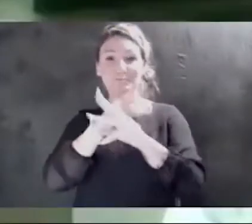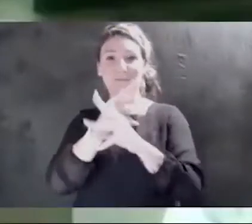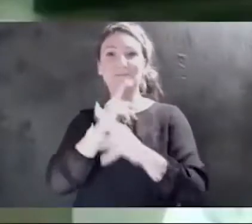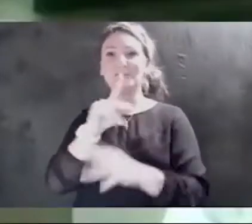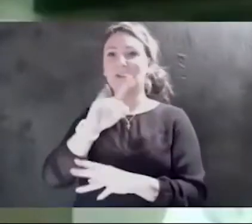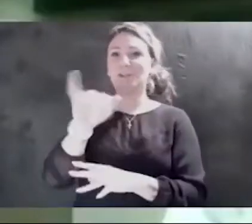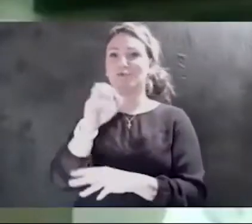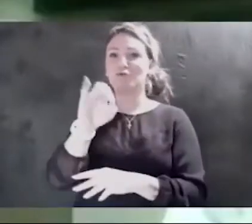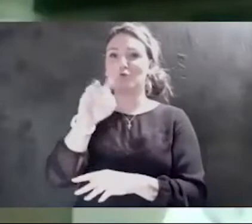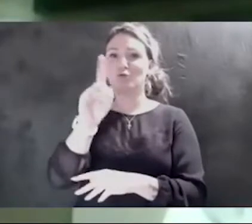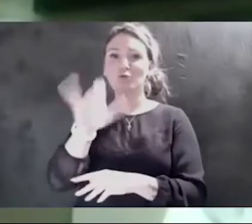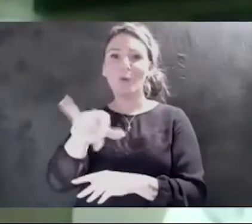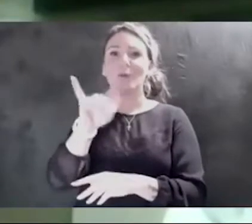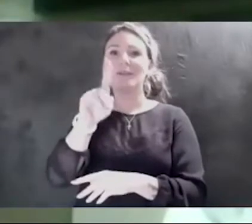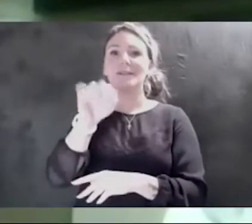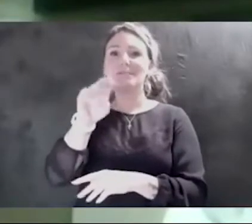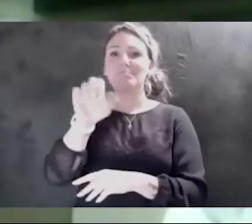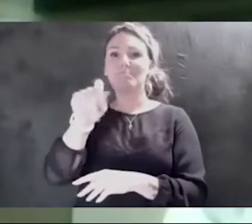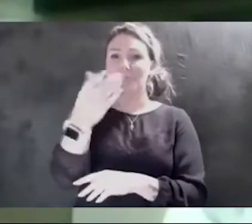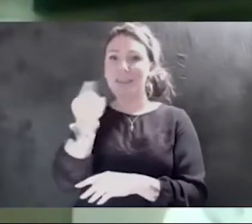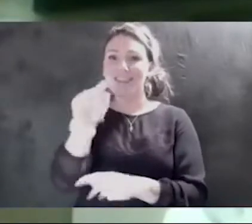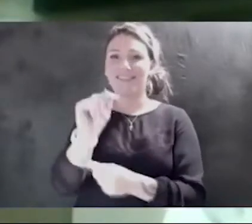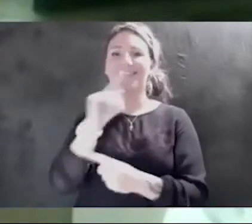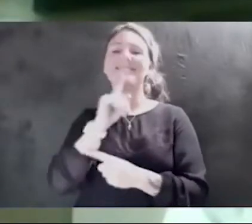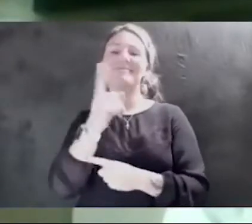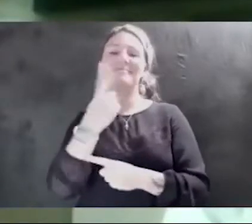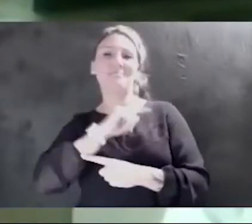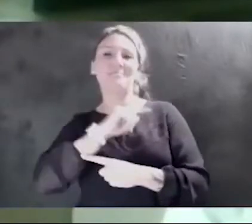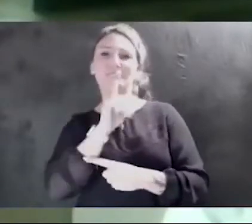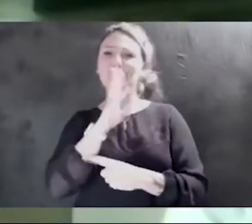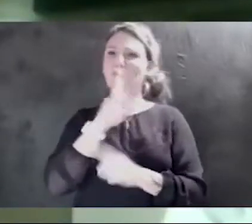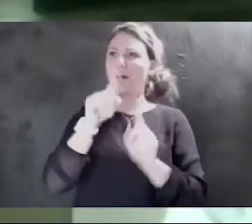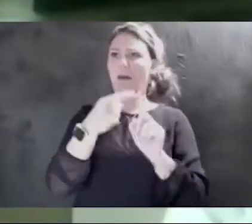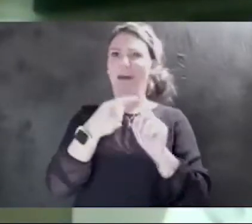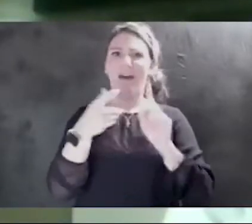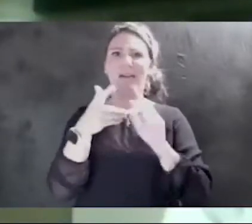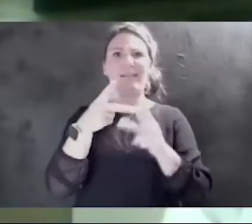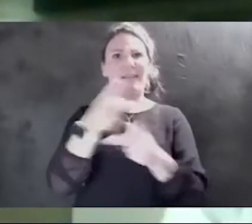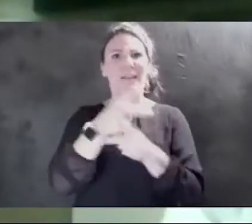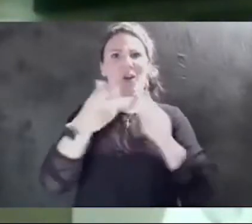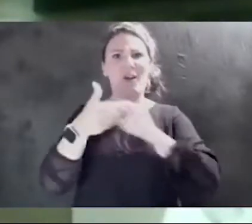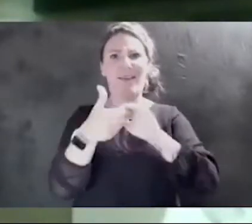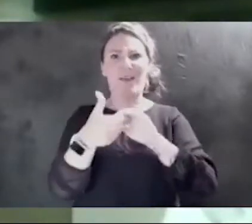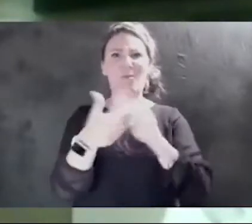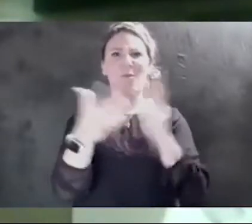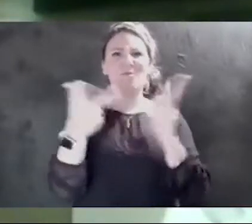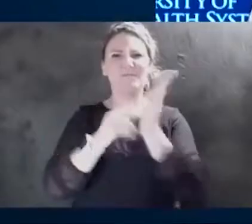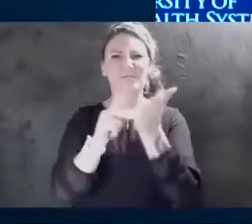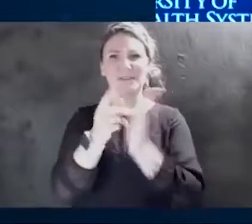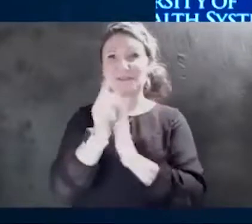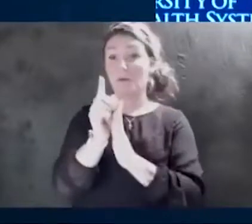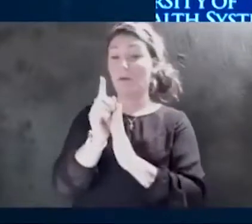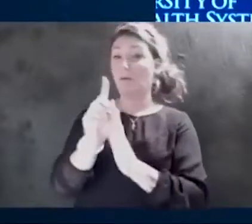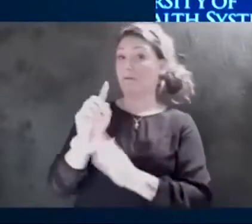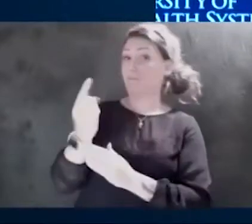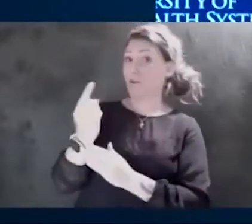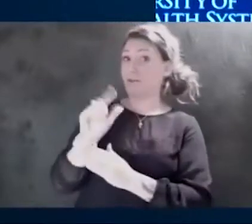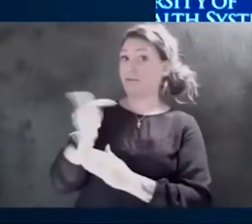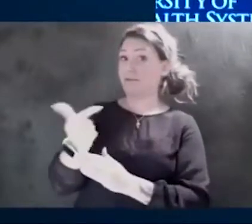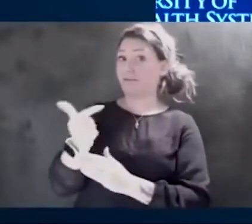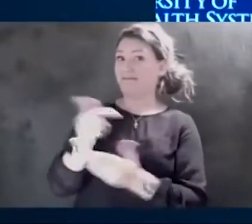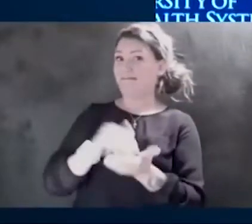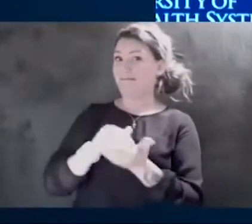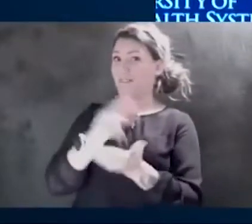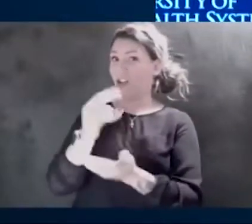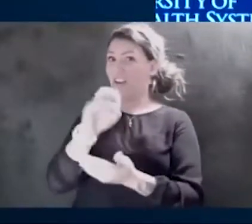the Care Collaborative. We're going to talk a lot about what that means in just a moment. But first, Hawkeye. Yeah. How did we do overnight? You